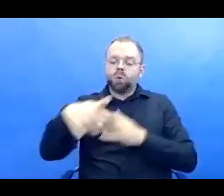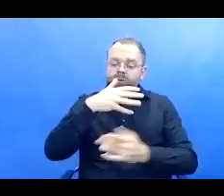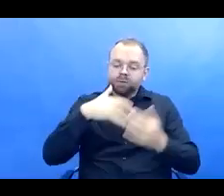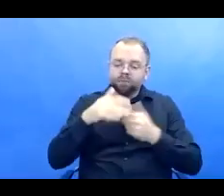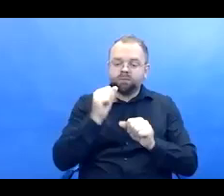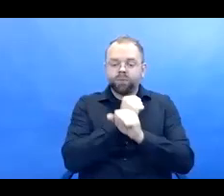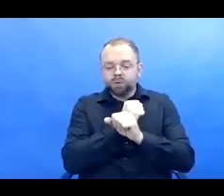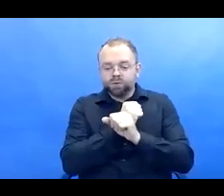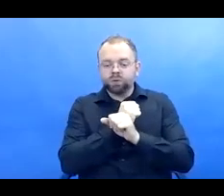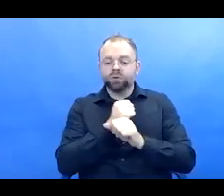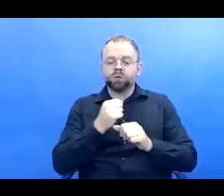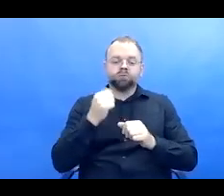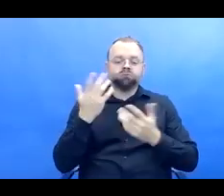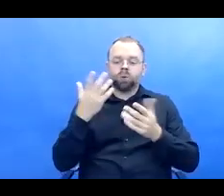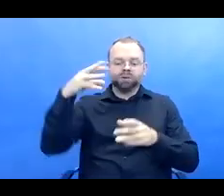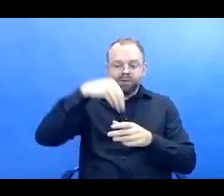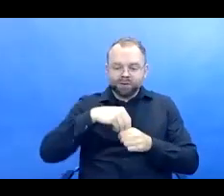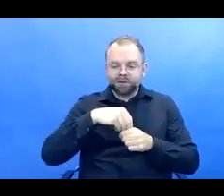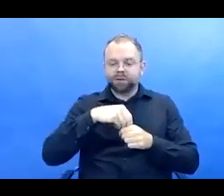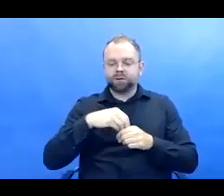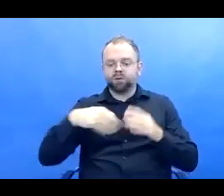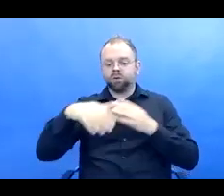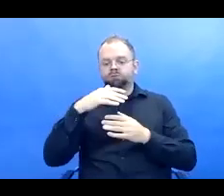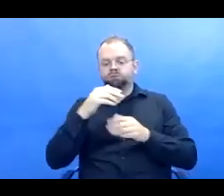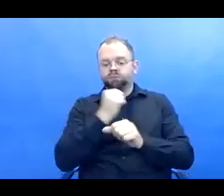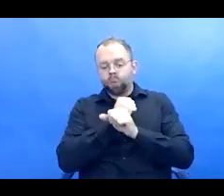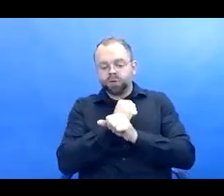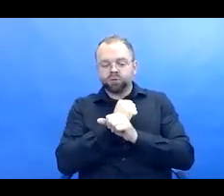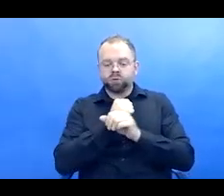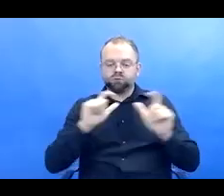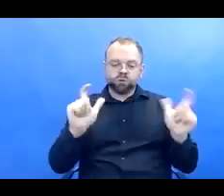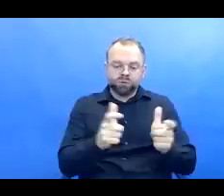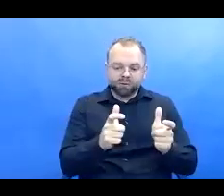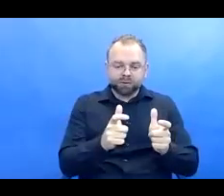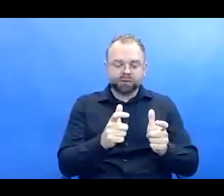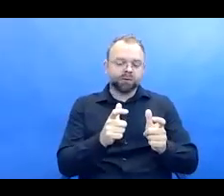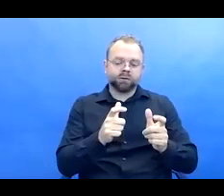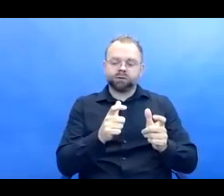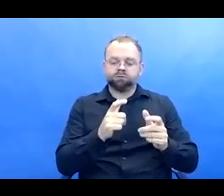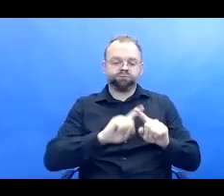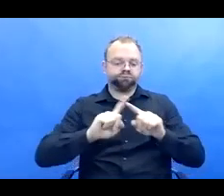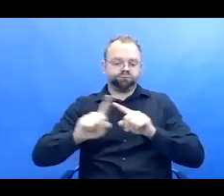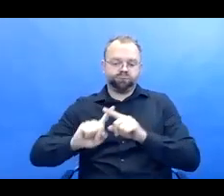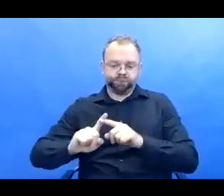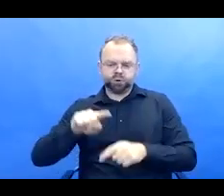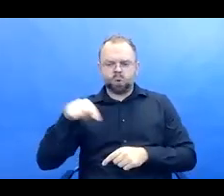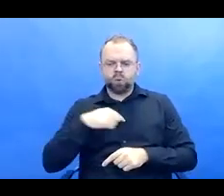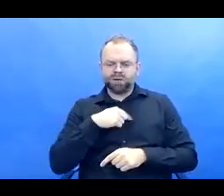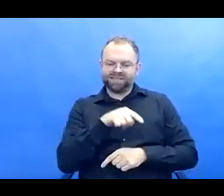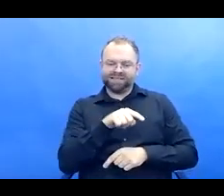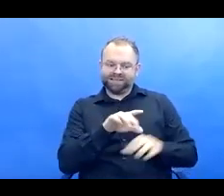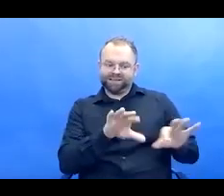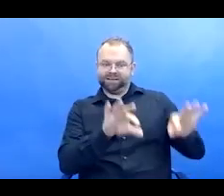in this training. And all this work is supposed to contribute to a synthesis report on COVID-19 response and